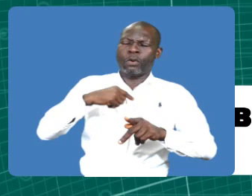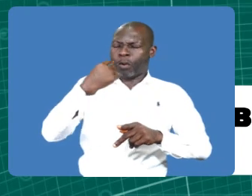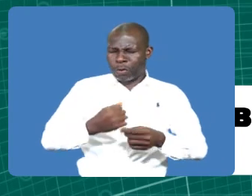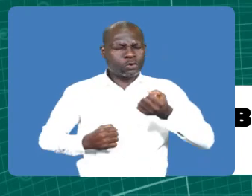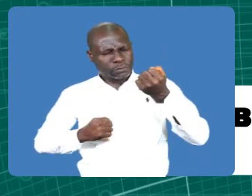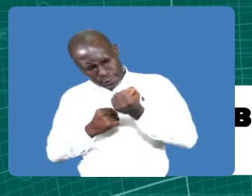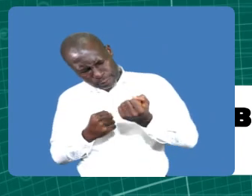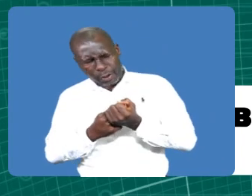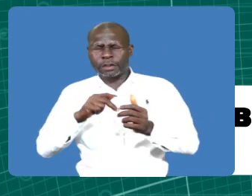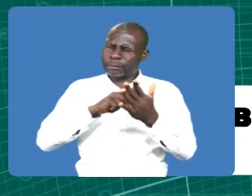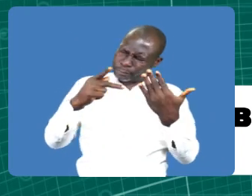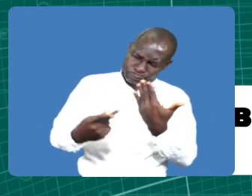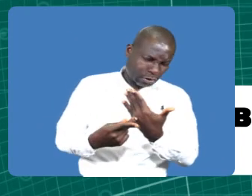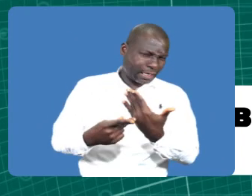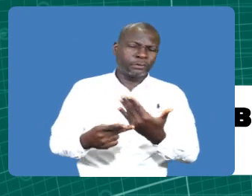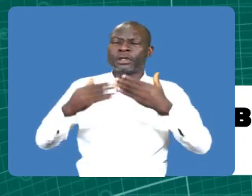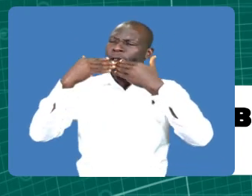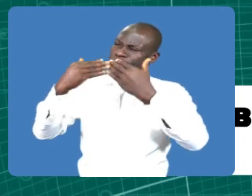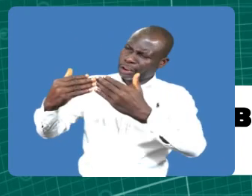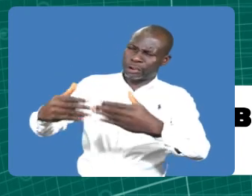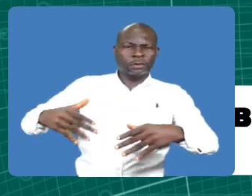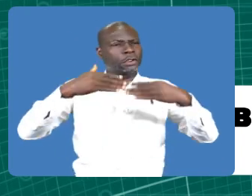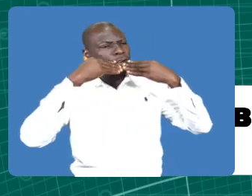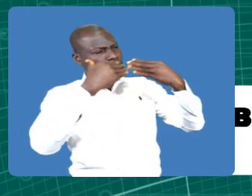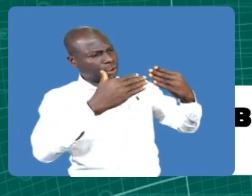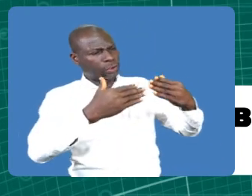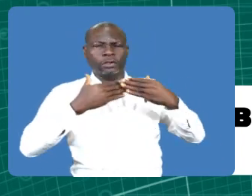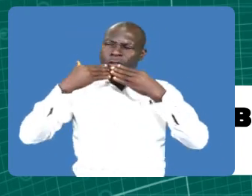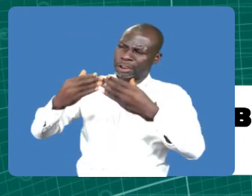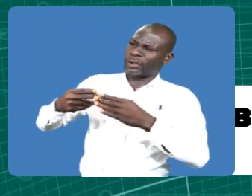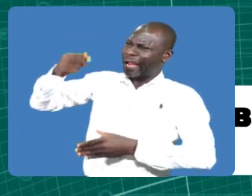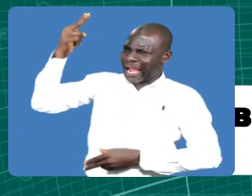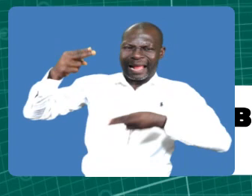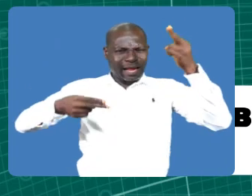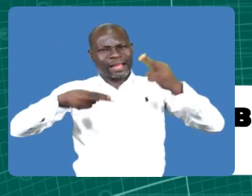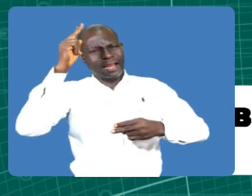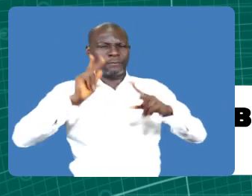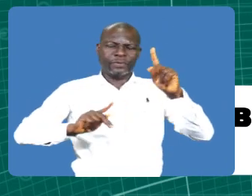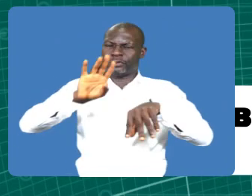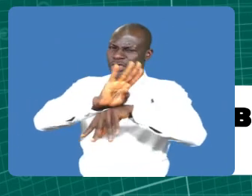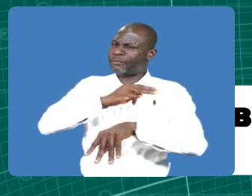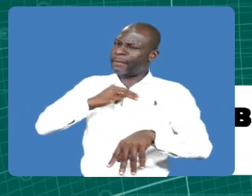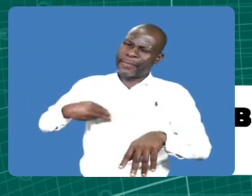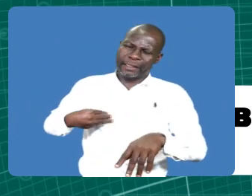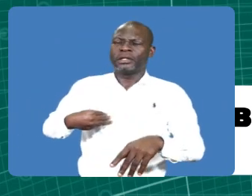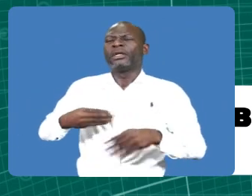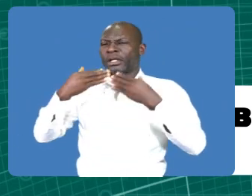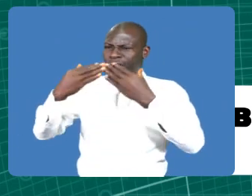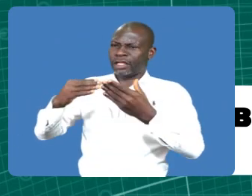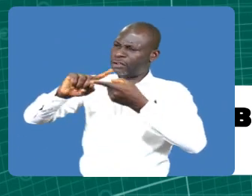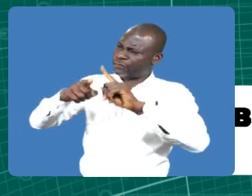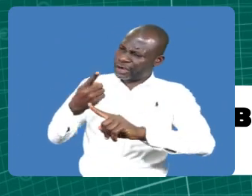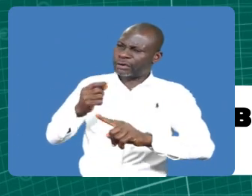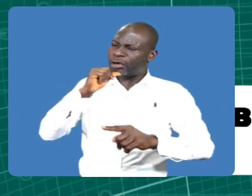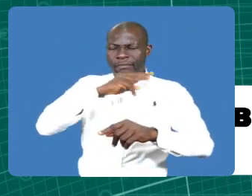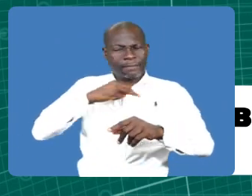people who give substance to anything. So we thank you, high table people. We thank you, church members. We